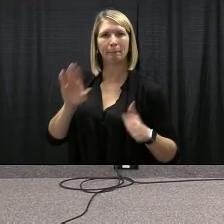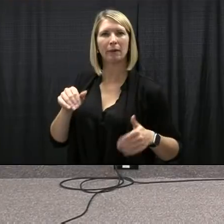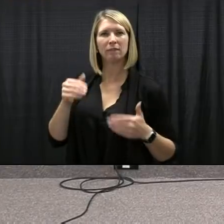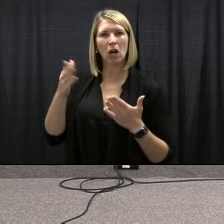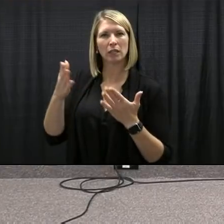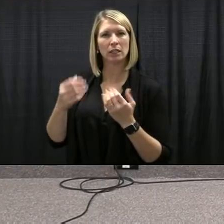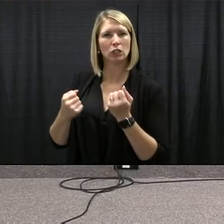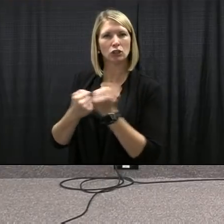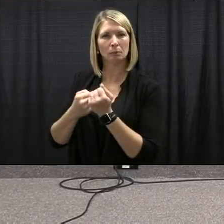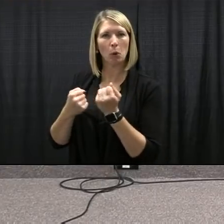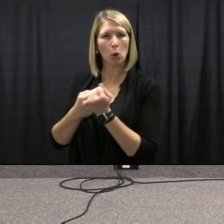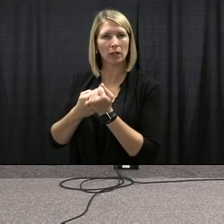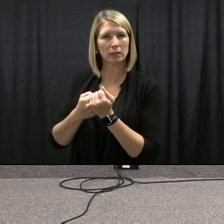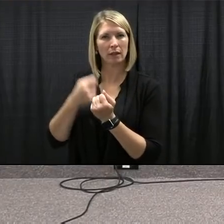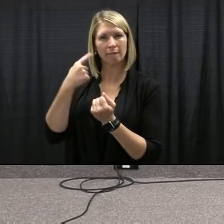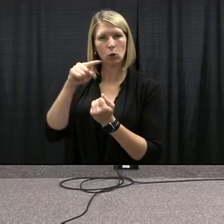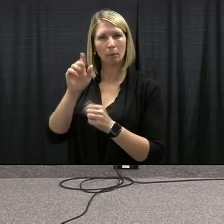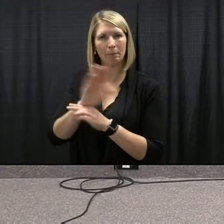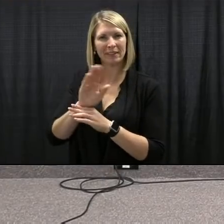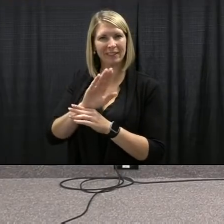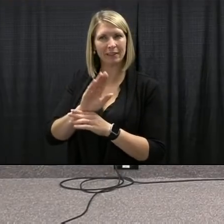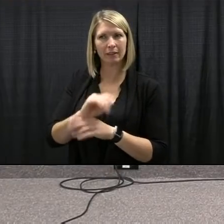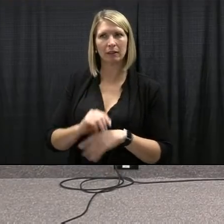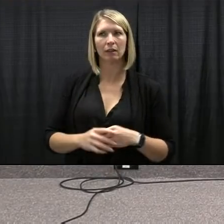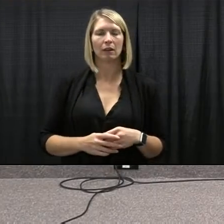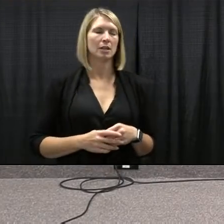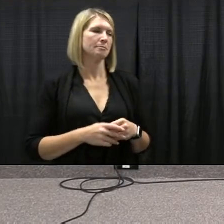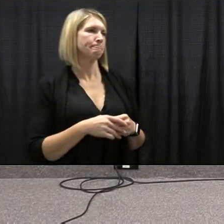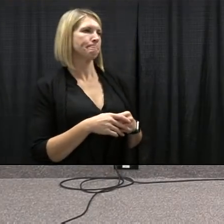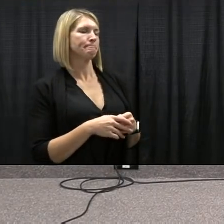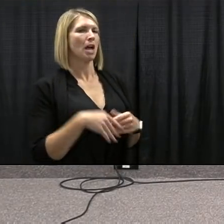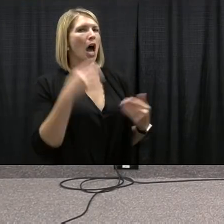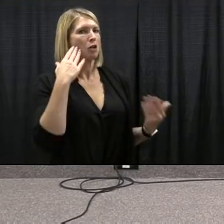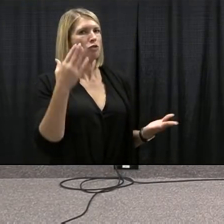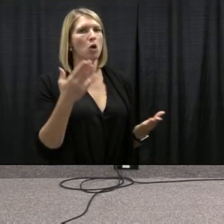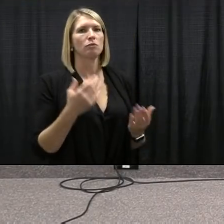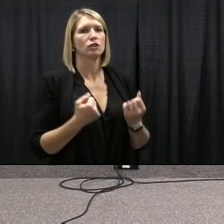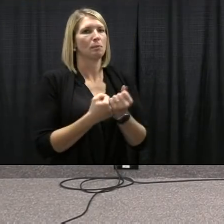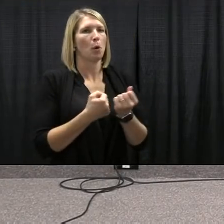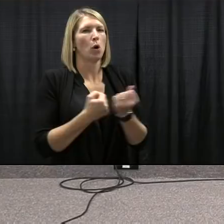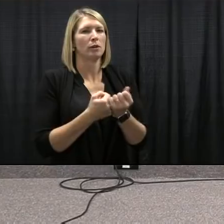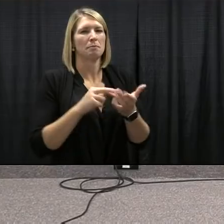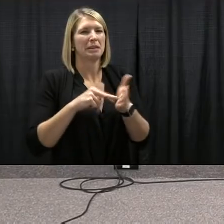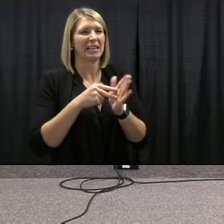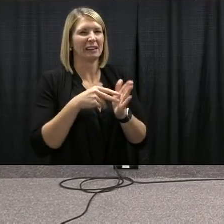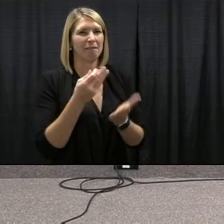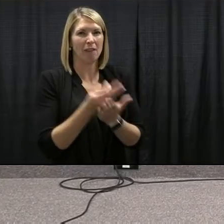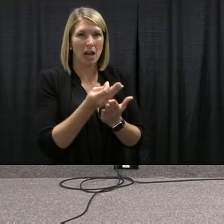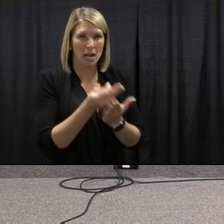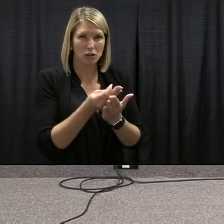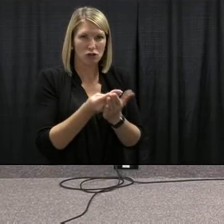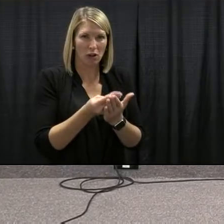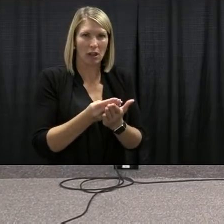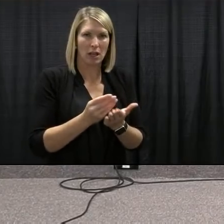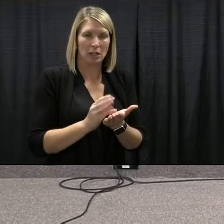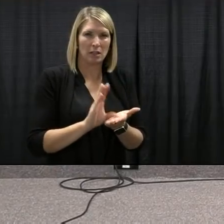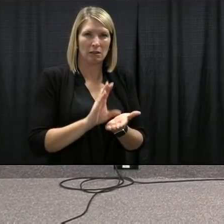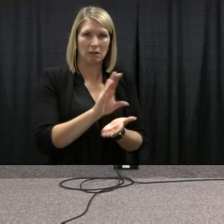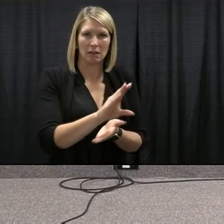What kind of supports, Patrick? I'm just kind of curious. Financial or I'm anything, I guess, really. Yeah, it should be fairly simple, but